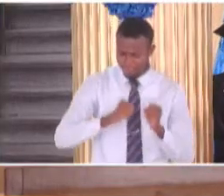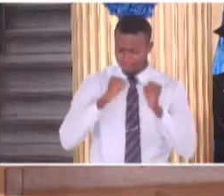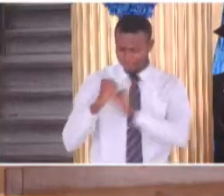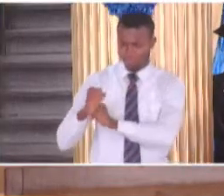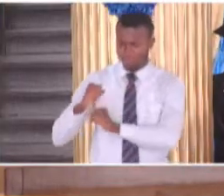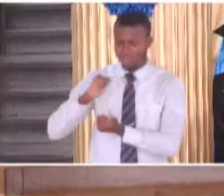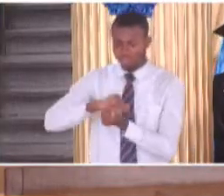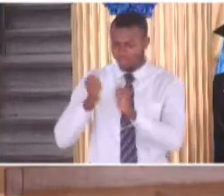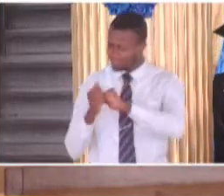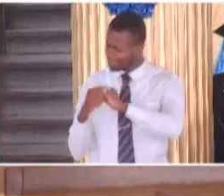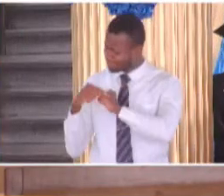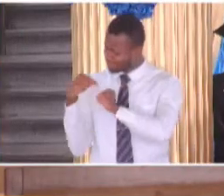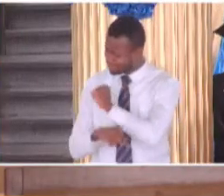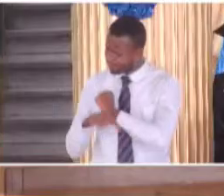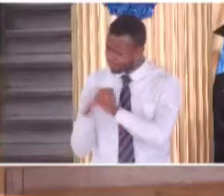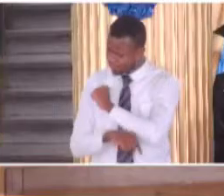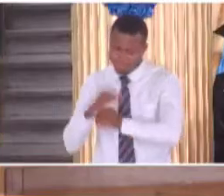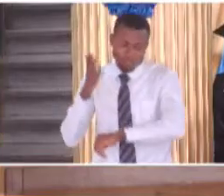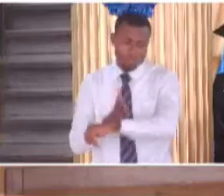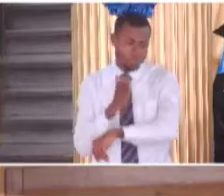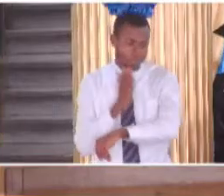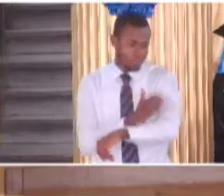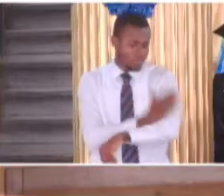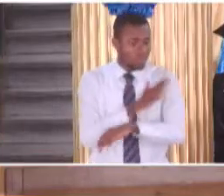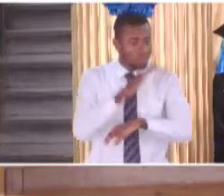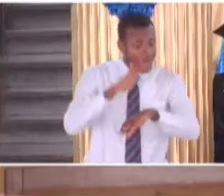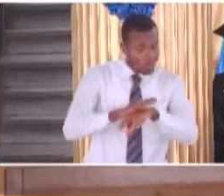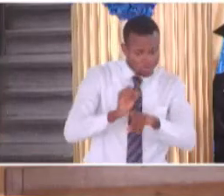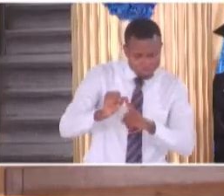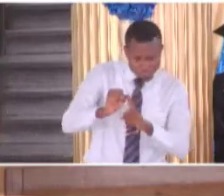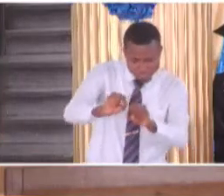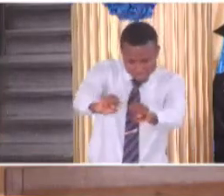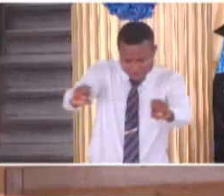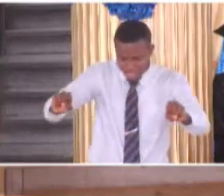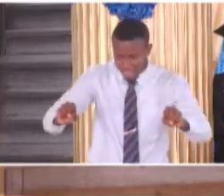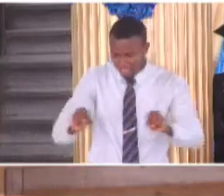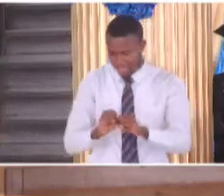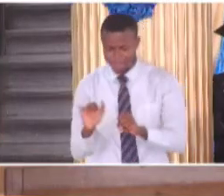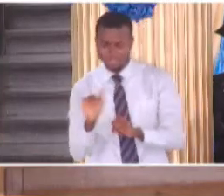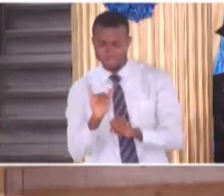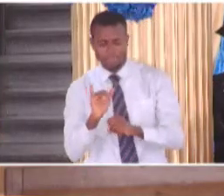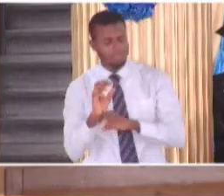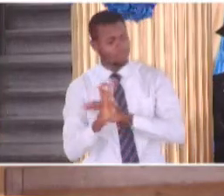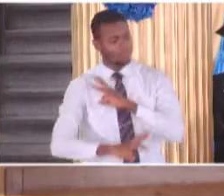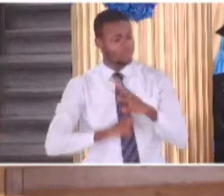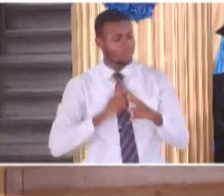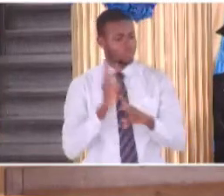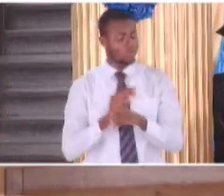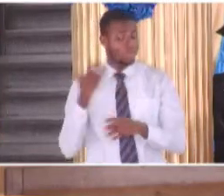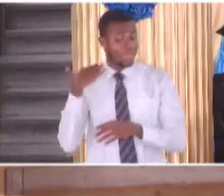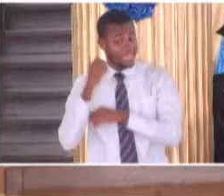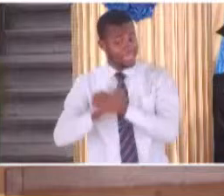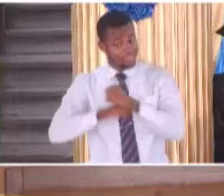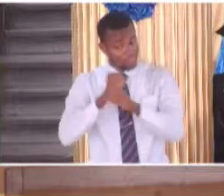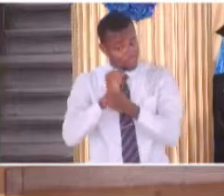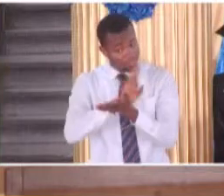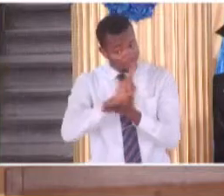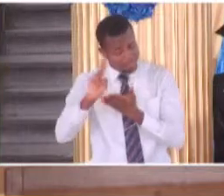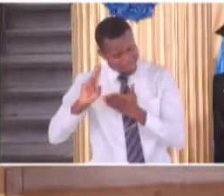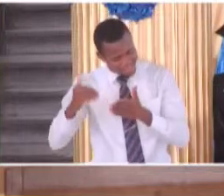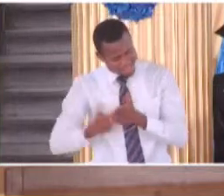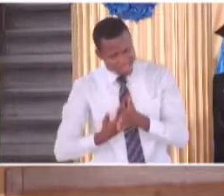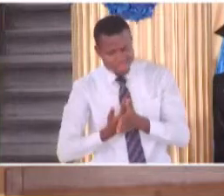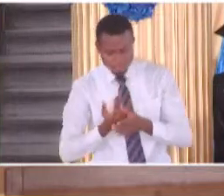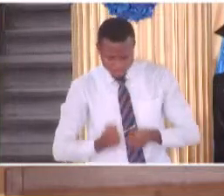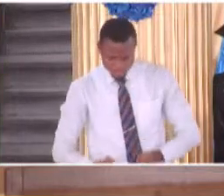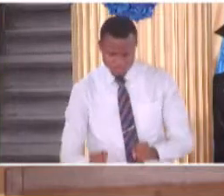a profound impact on society and the world. Last year, the university's new strategic plan